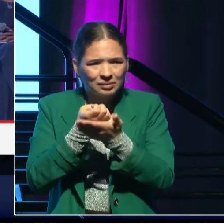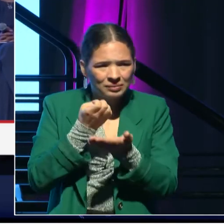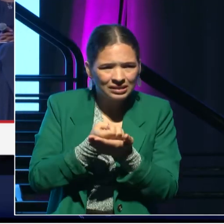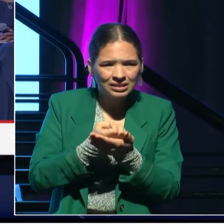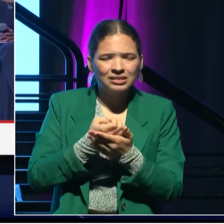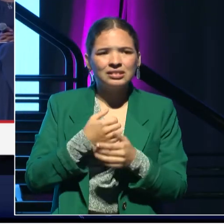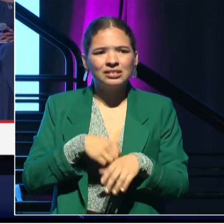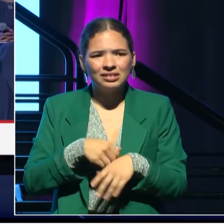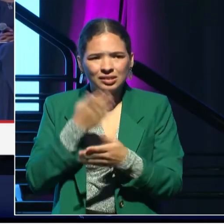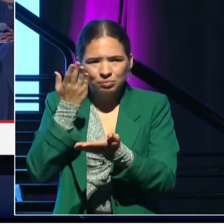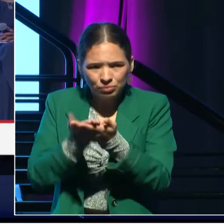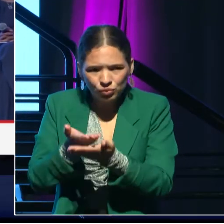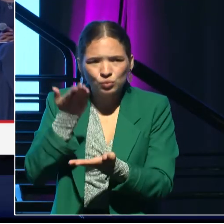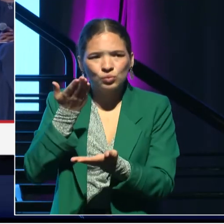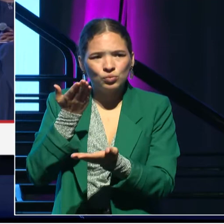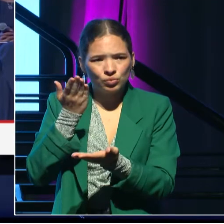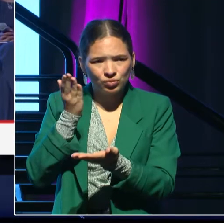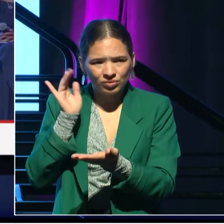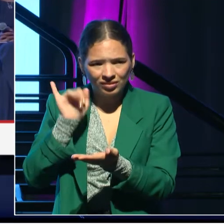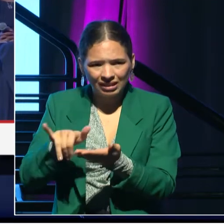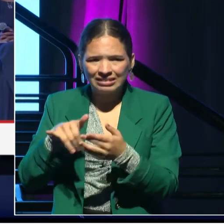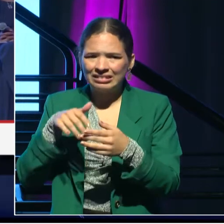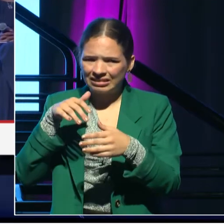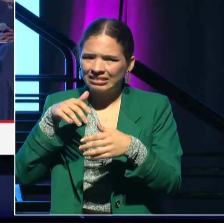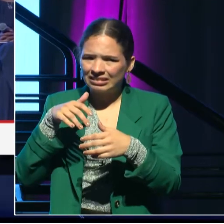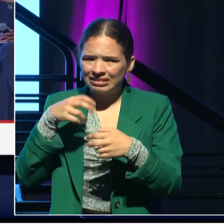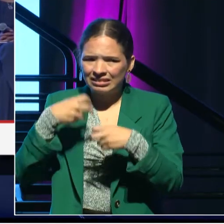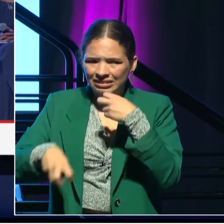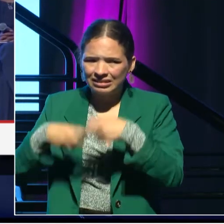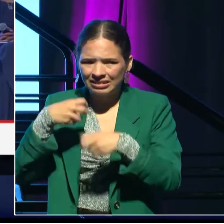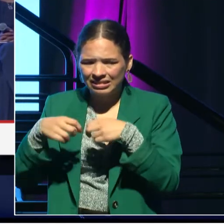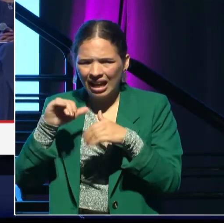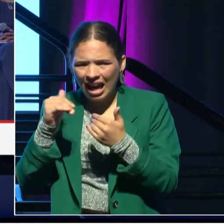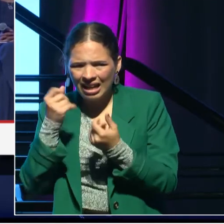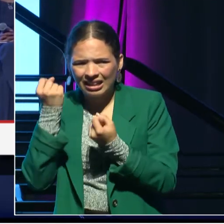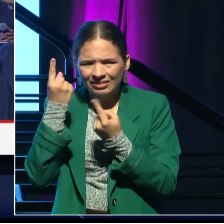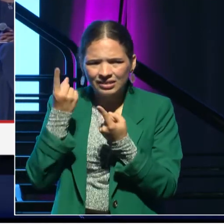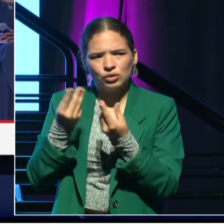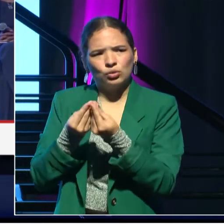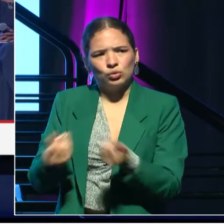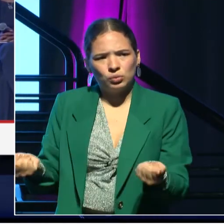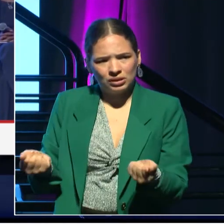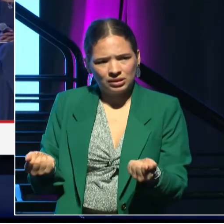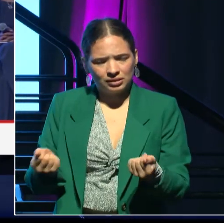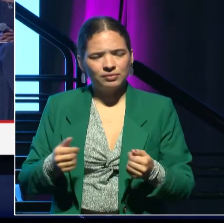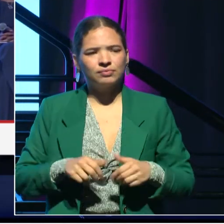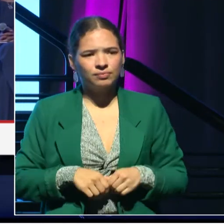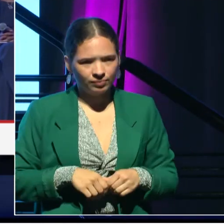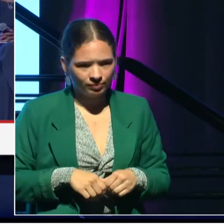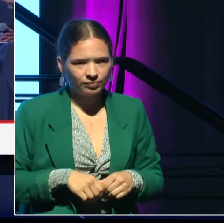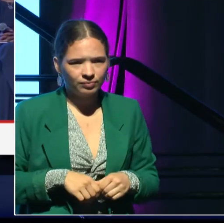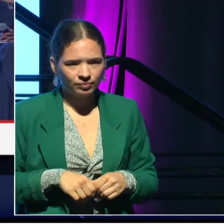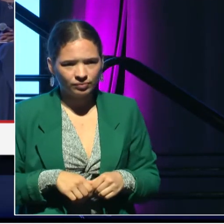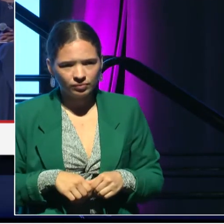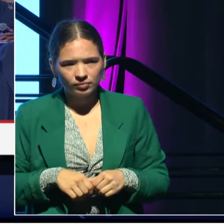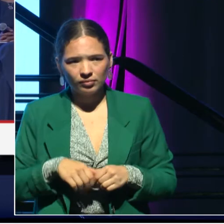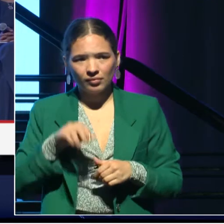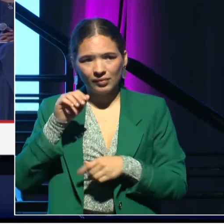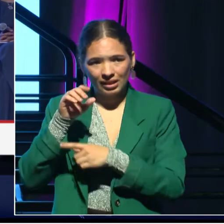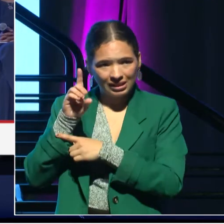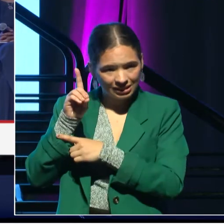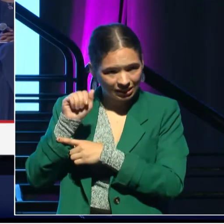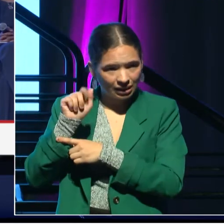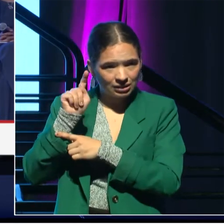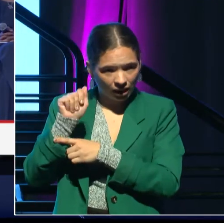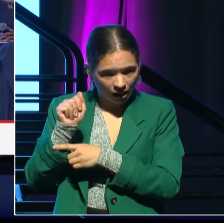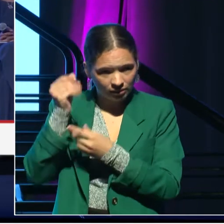but we have to do that full assessment. And so earlier in the conversation, we mentioned the data, right? Black women are 3 to 4 times more likely